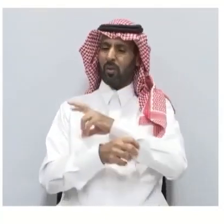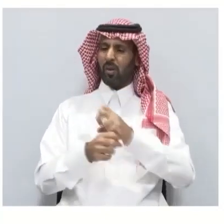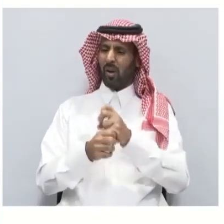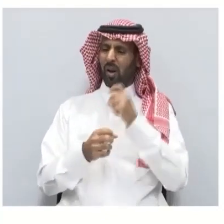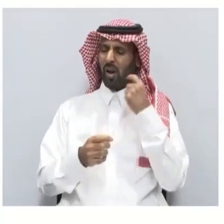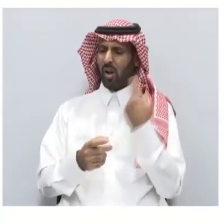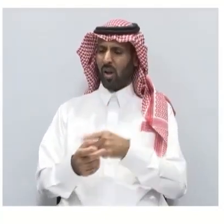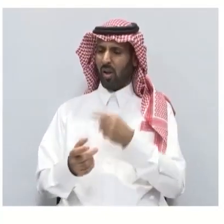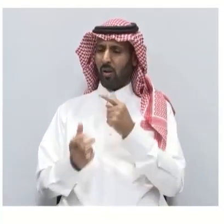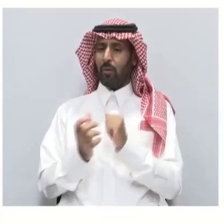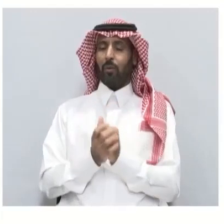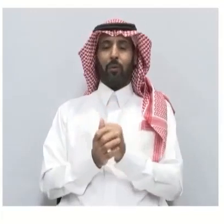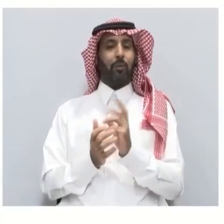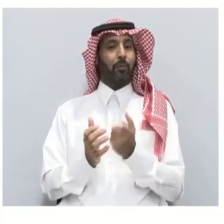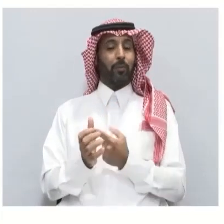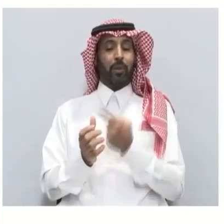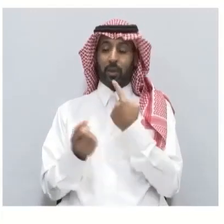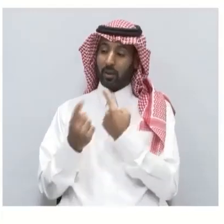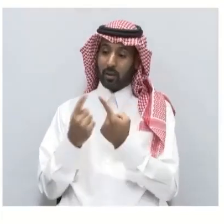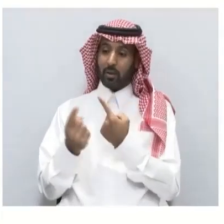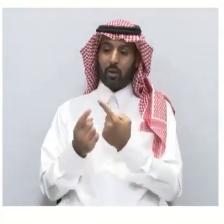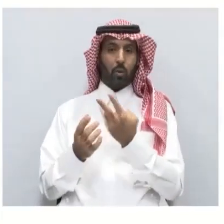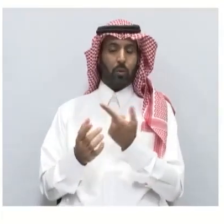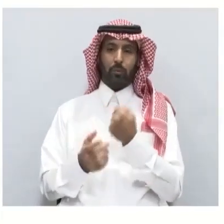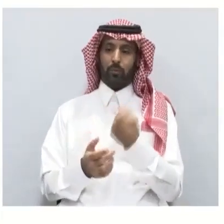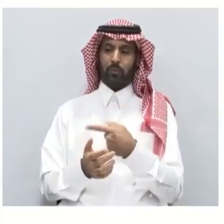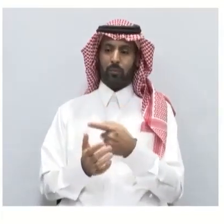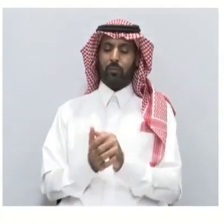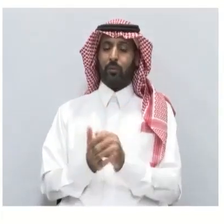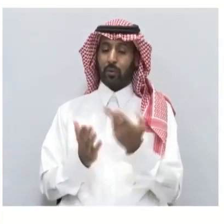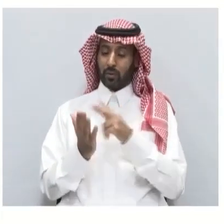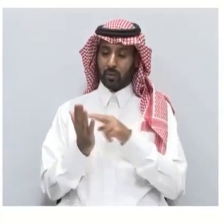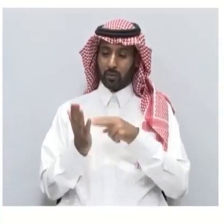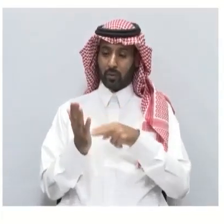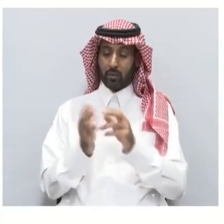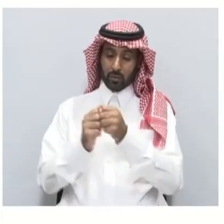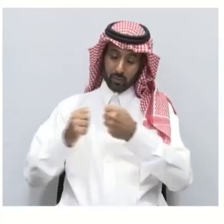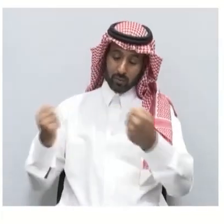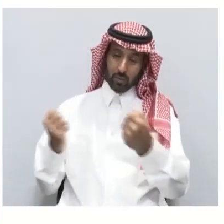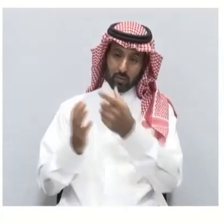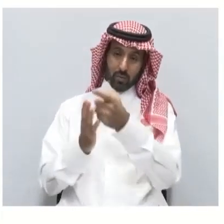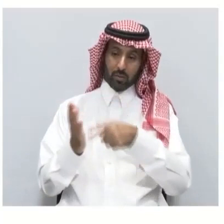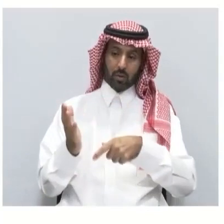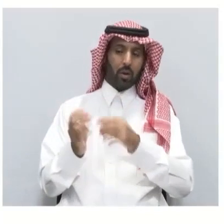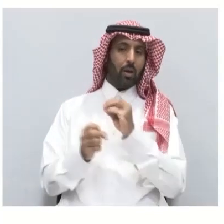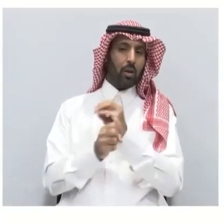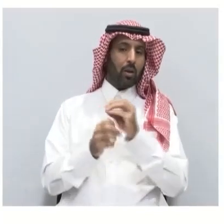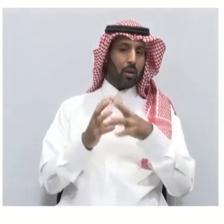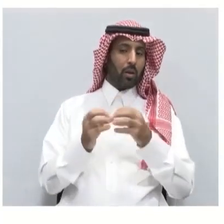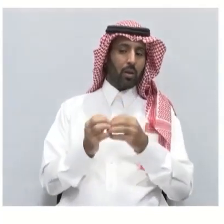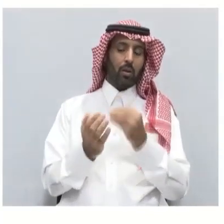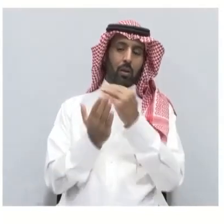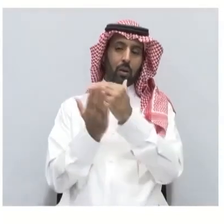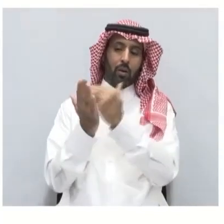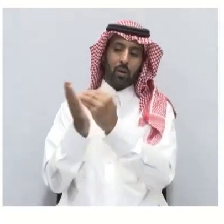punishment. The functions, discuss crime and punishment. Read and discuss newspaper articles, explain steps